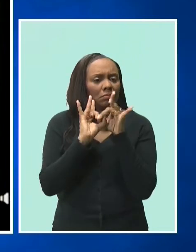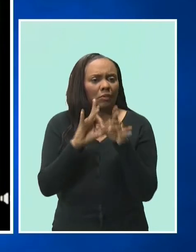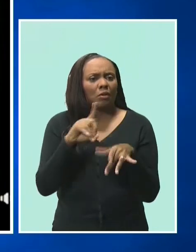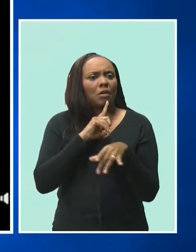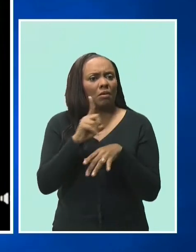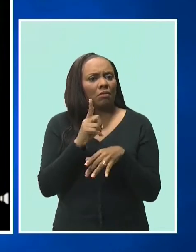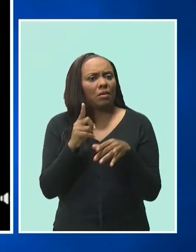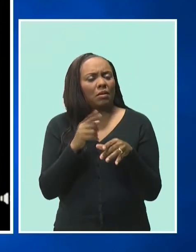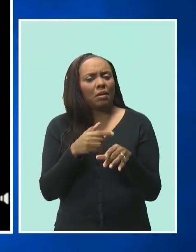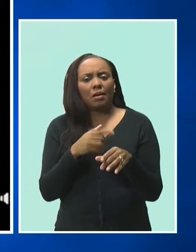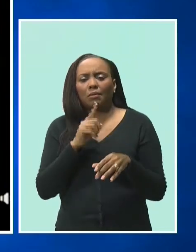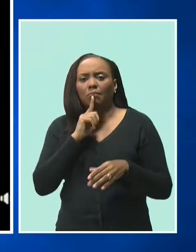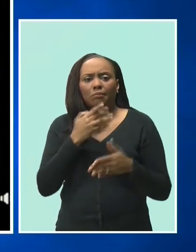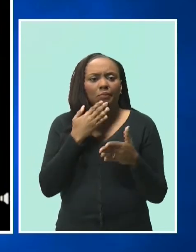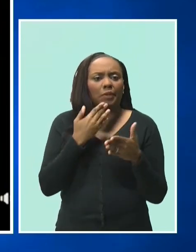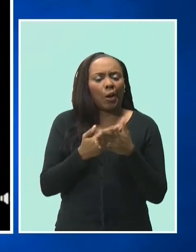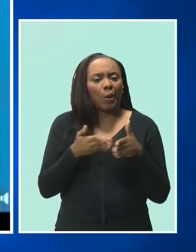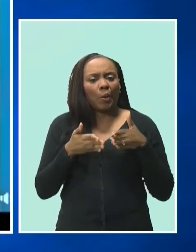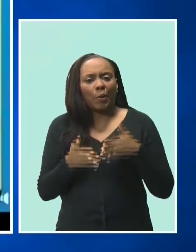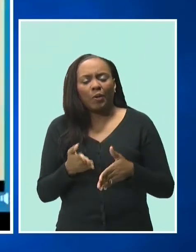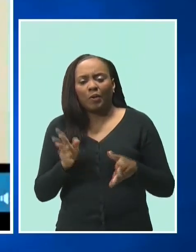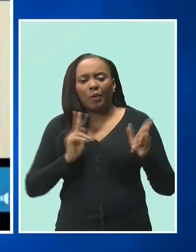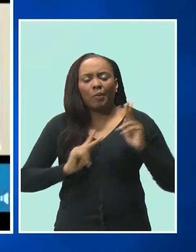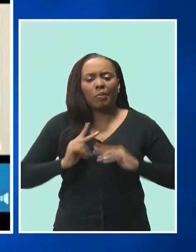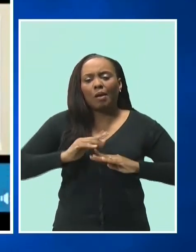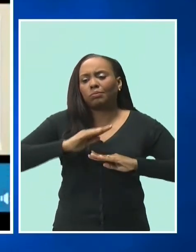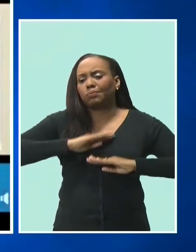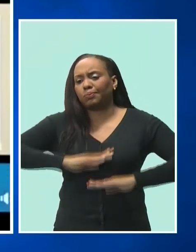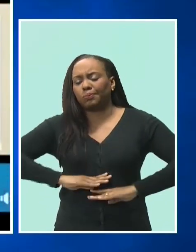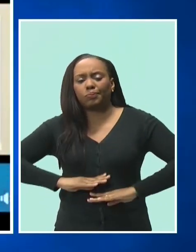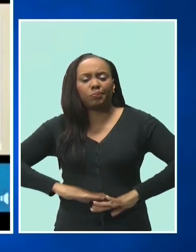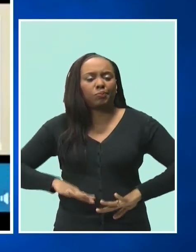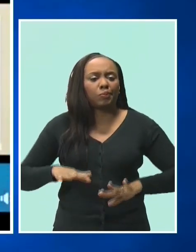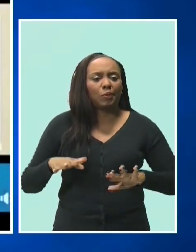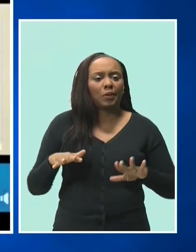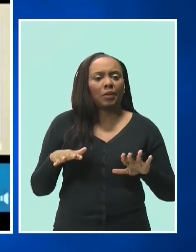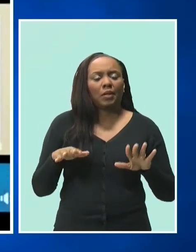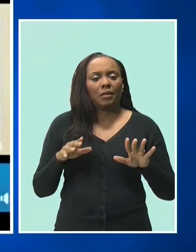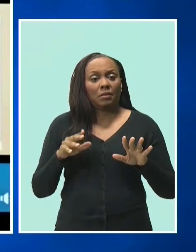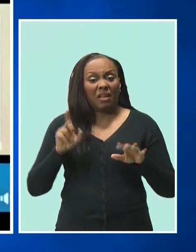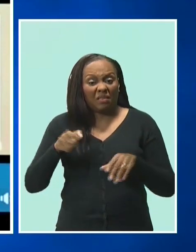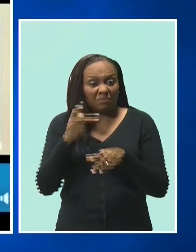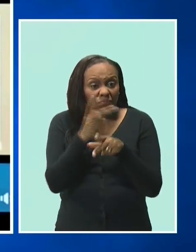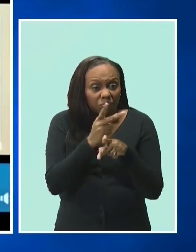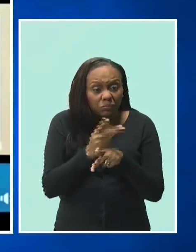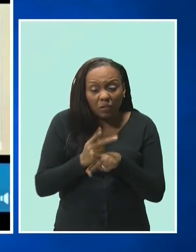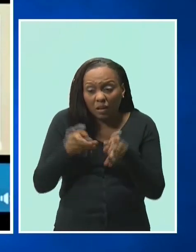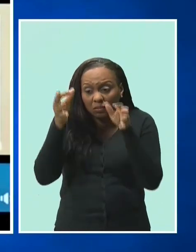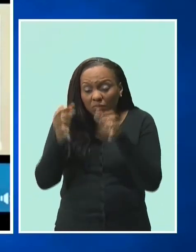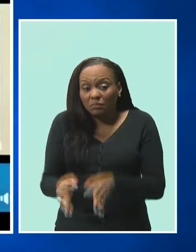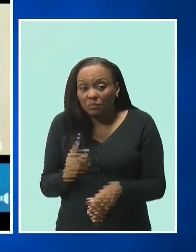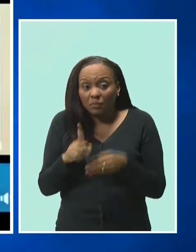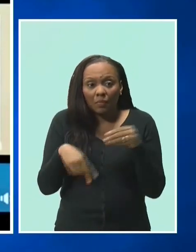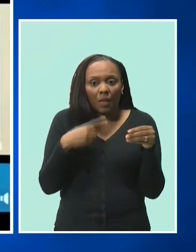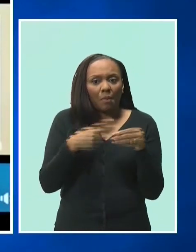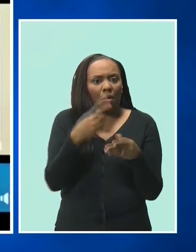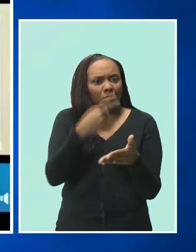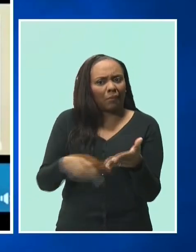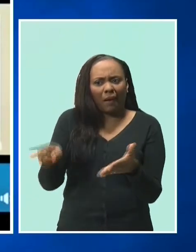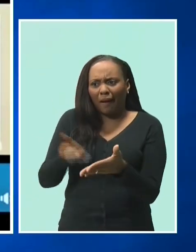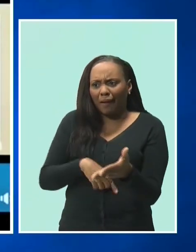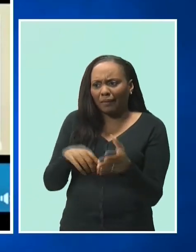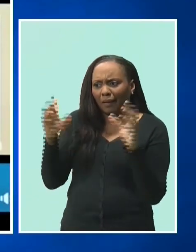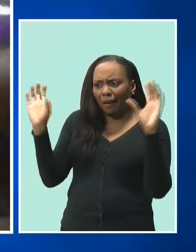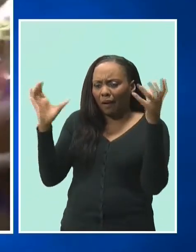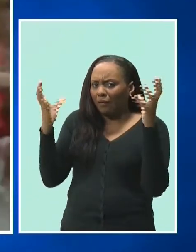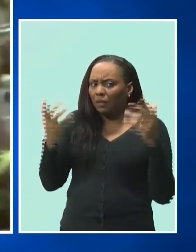as an effective coping mechanism for some people. Careful decisions have to be made about Carnival